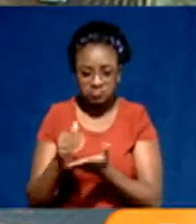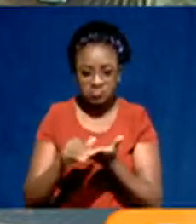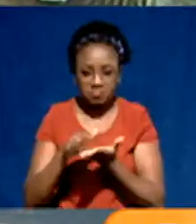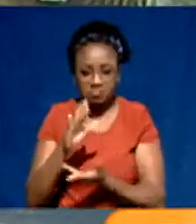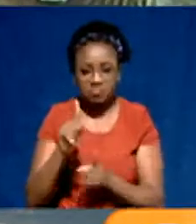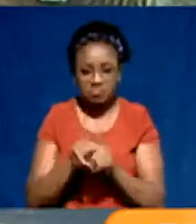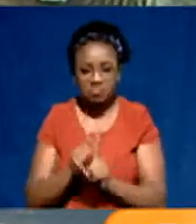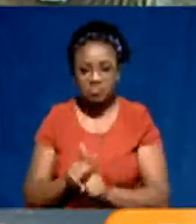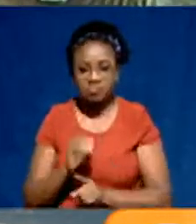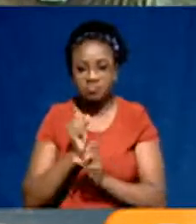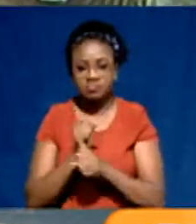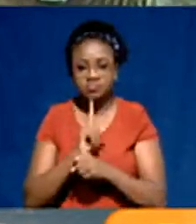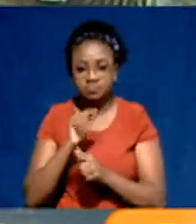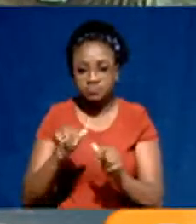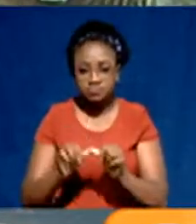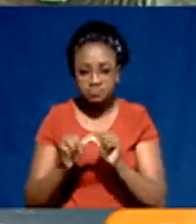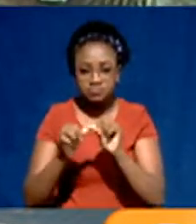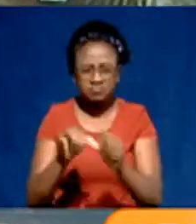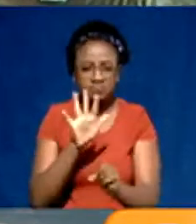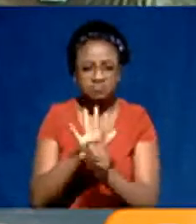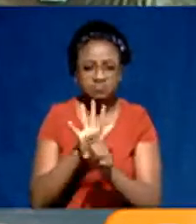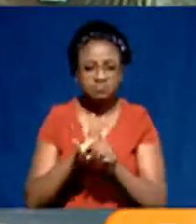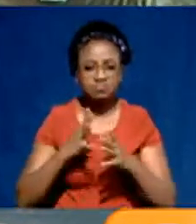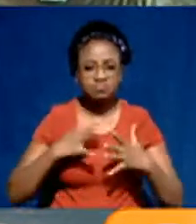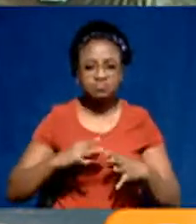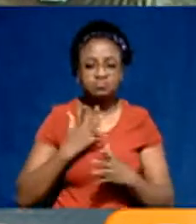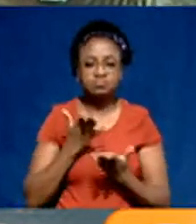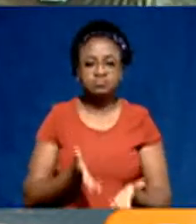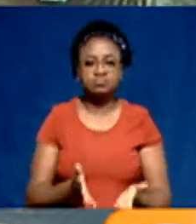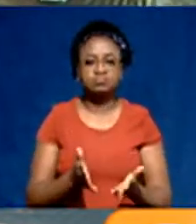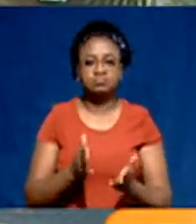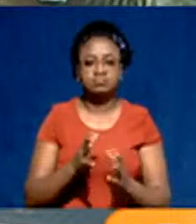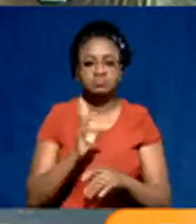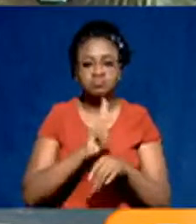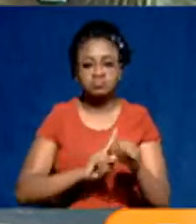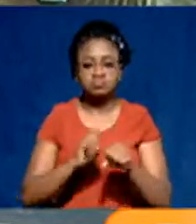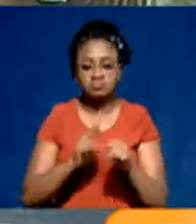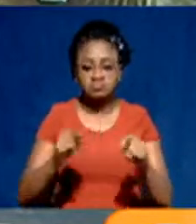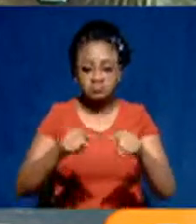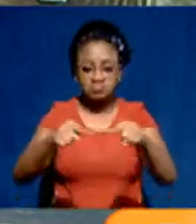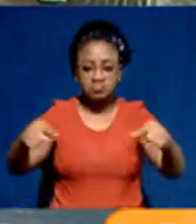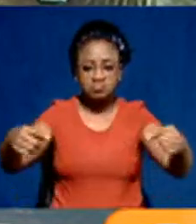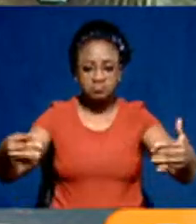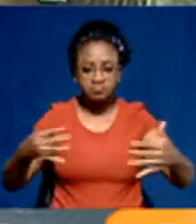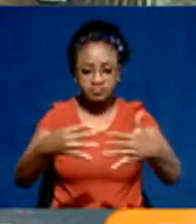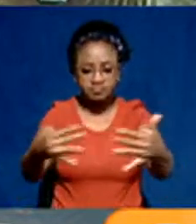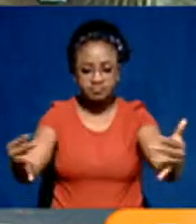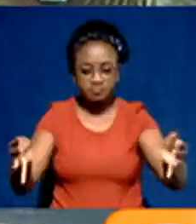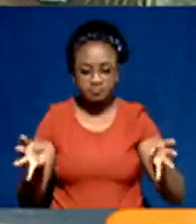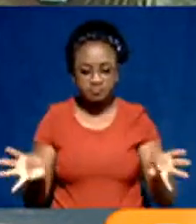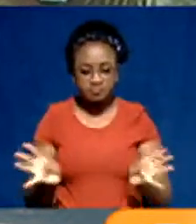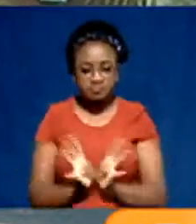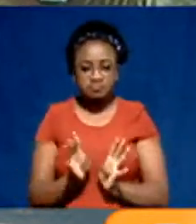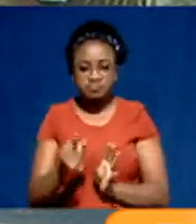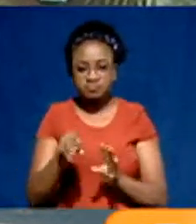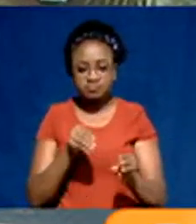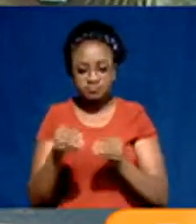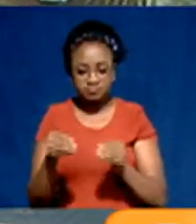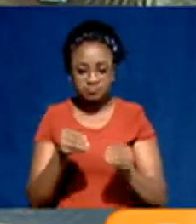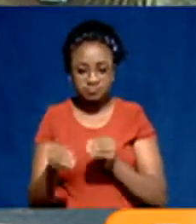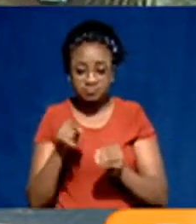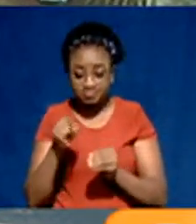sustainability, producers are now turning to circular plastic fish cages, which are considered to be more durable than